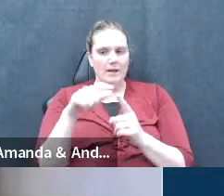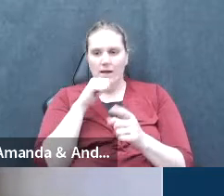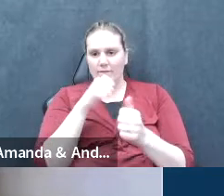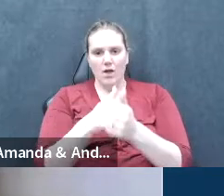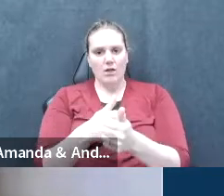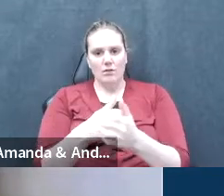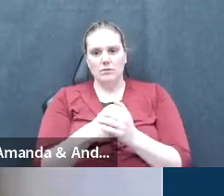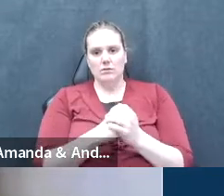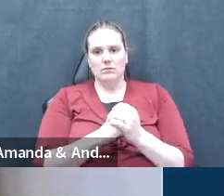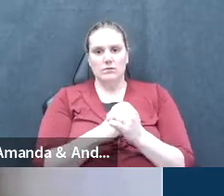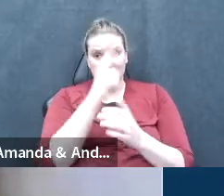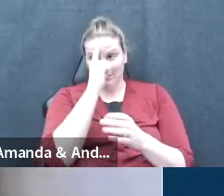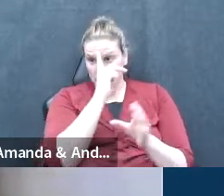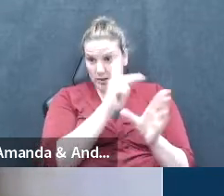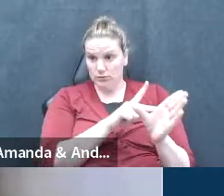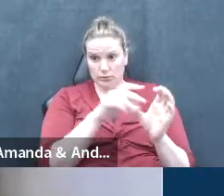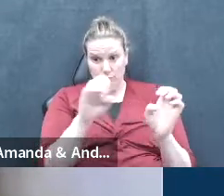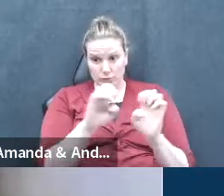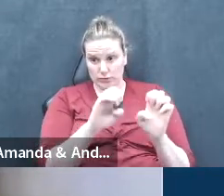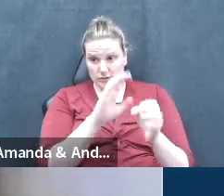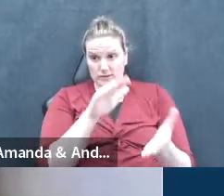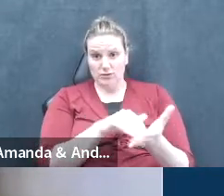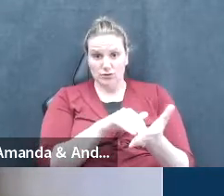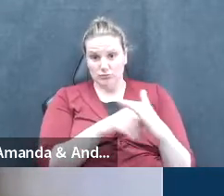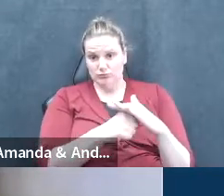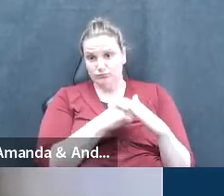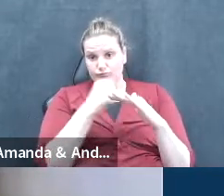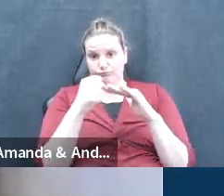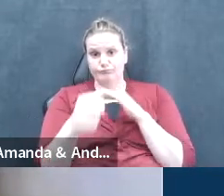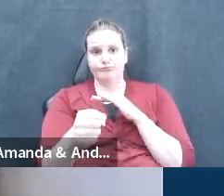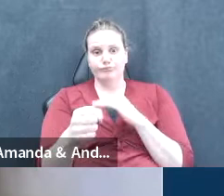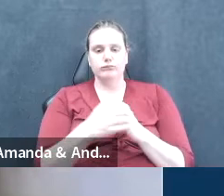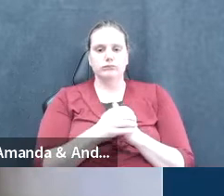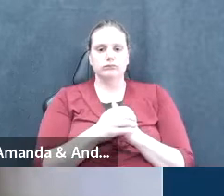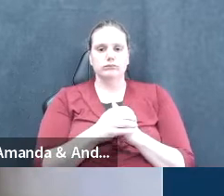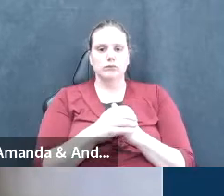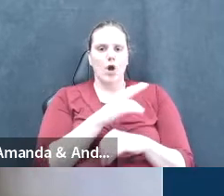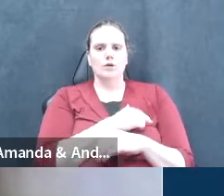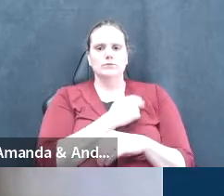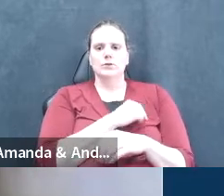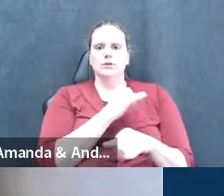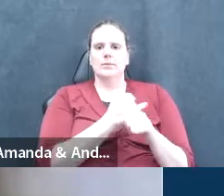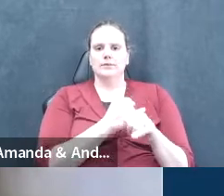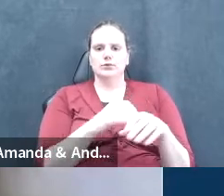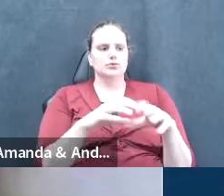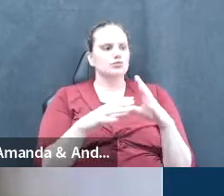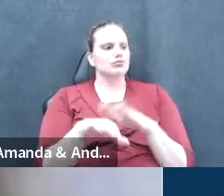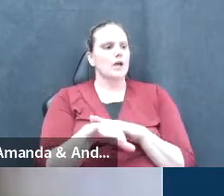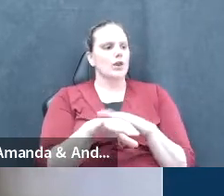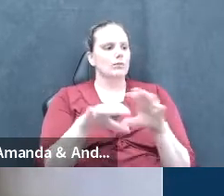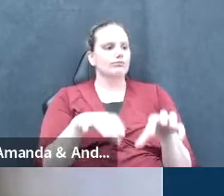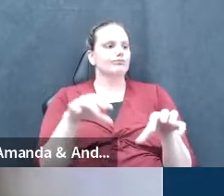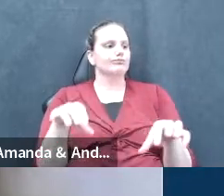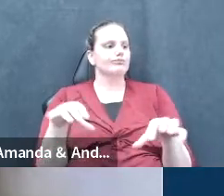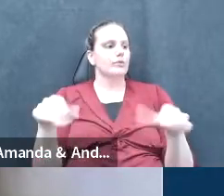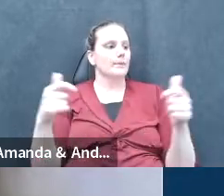emergency center on the hospital campus, a set of trailers located in a corner of this large